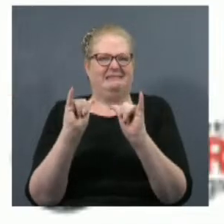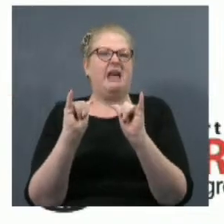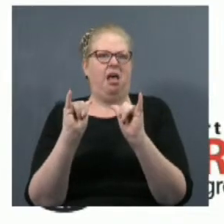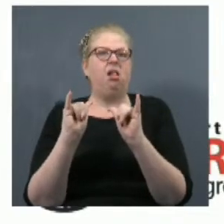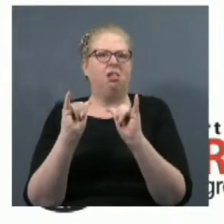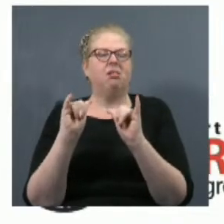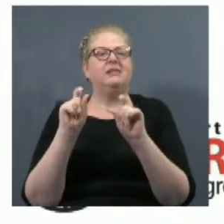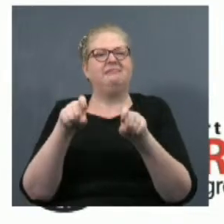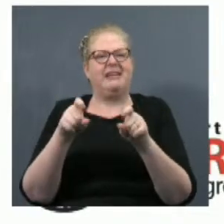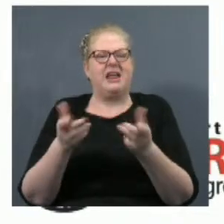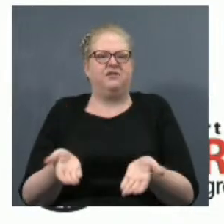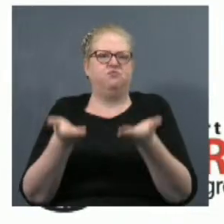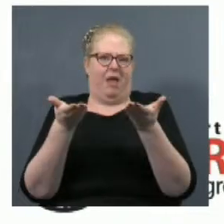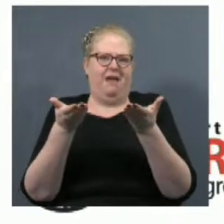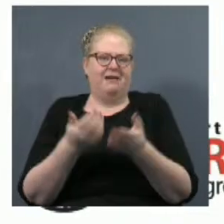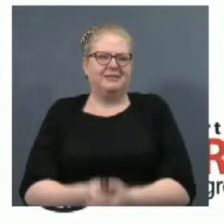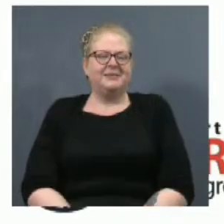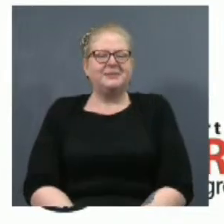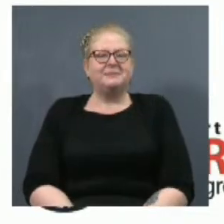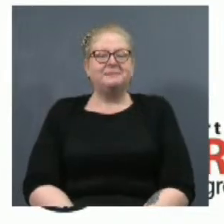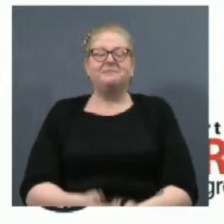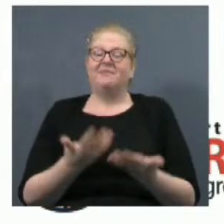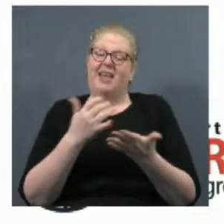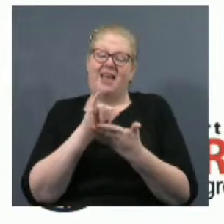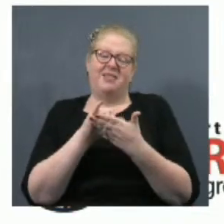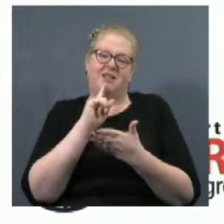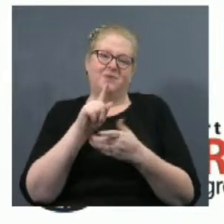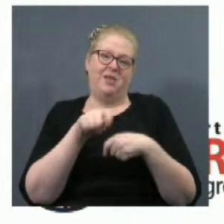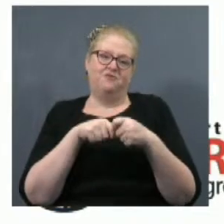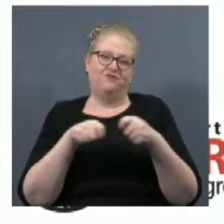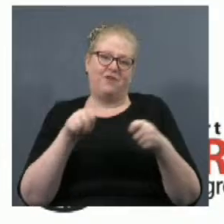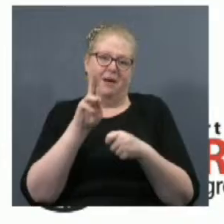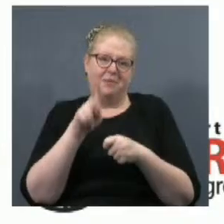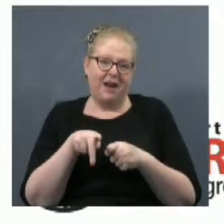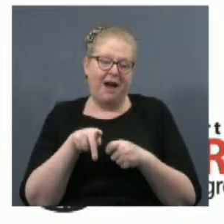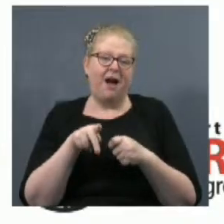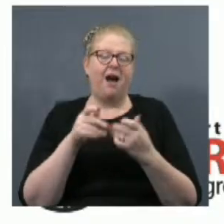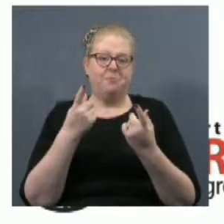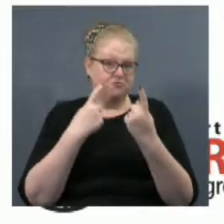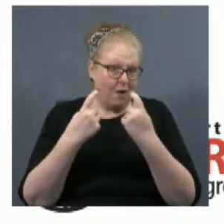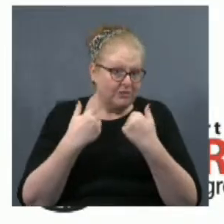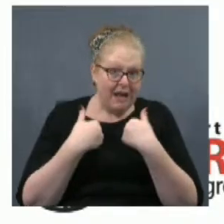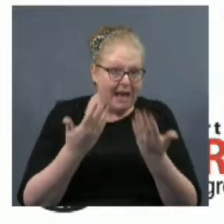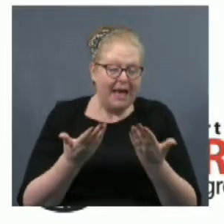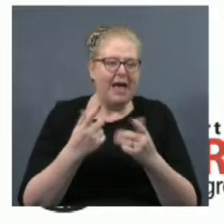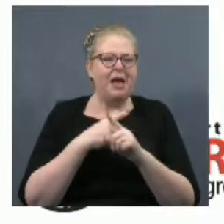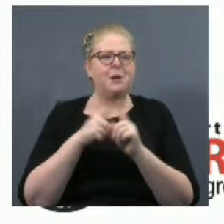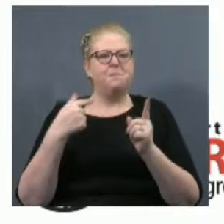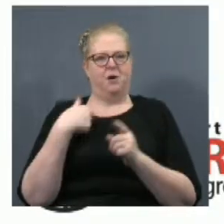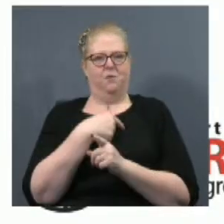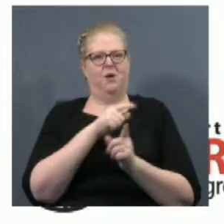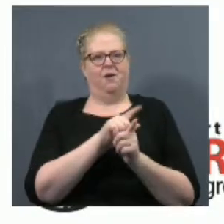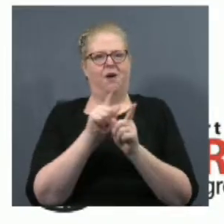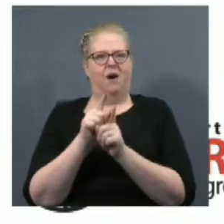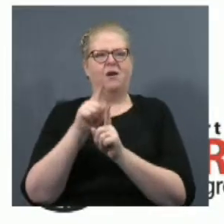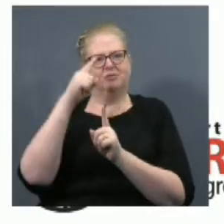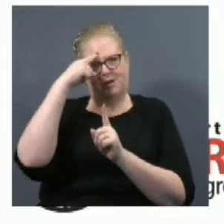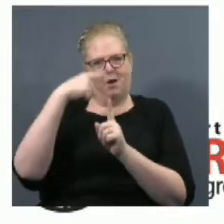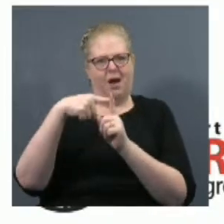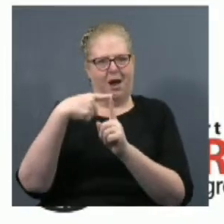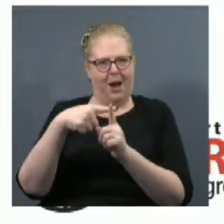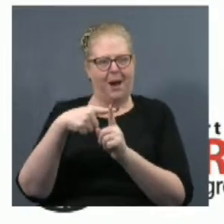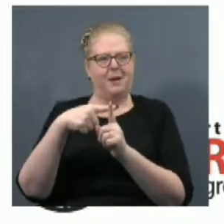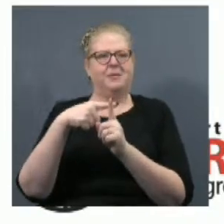That's about all I have. If there are any questions, I just want to say, that being optimistic, Chicago has